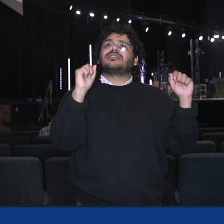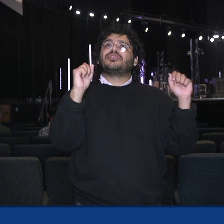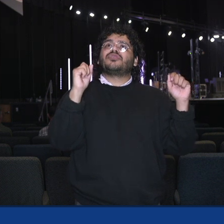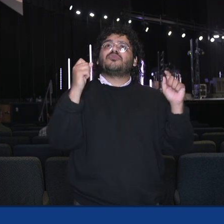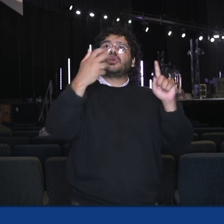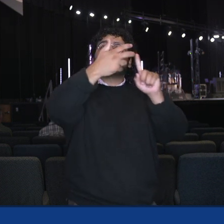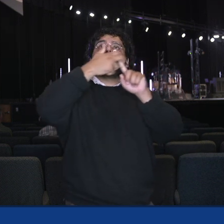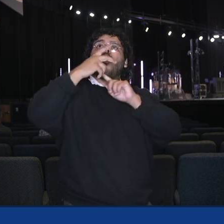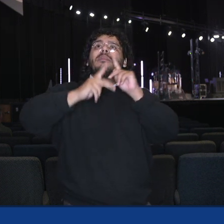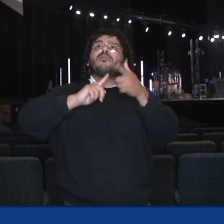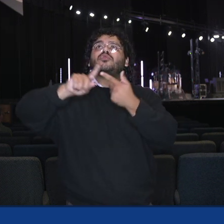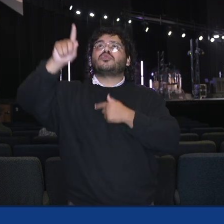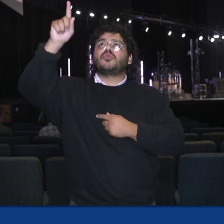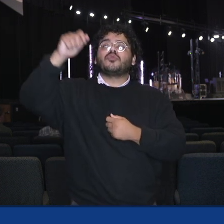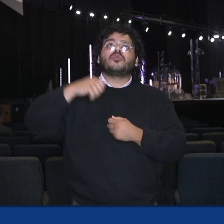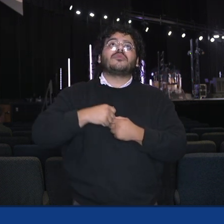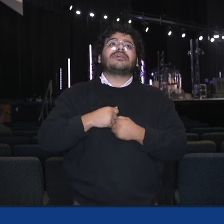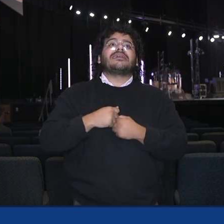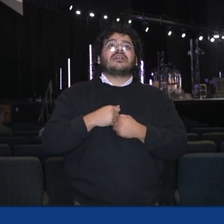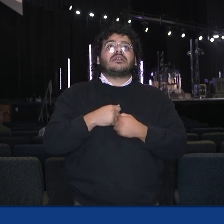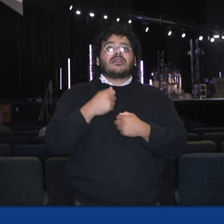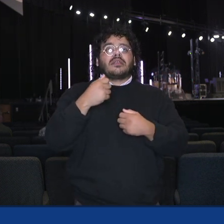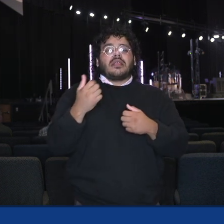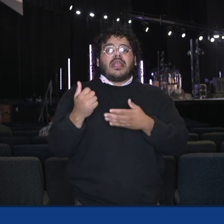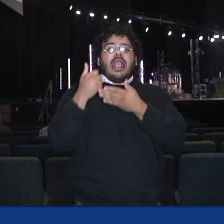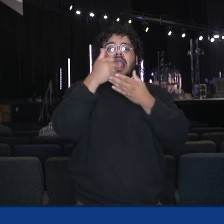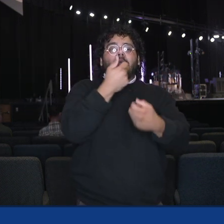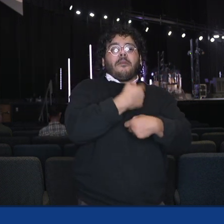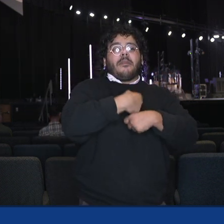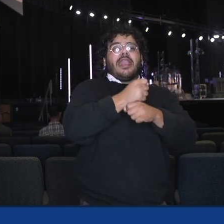people safe who need to be made safe?